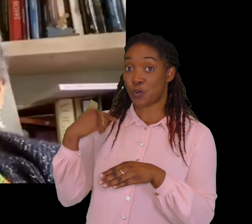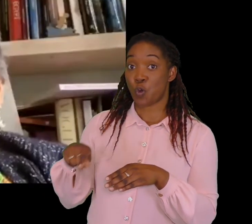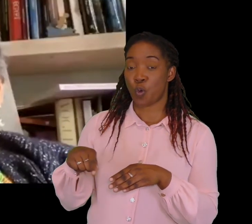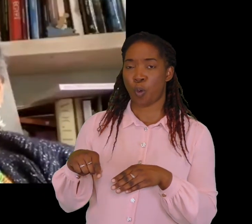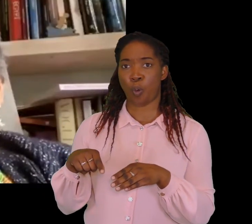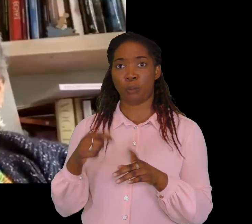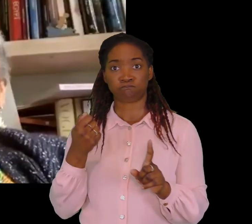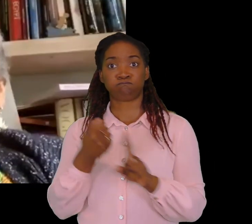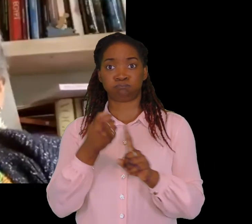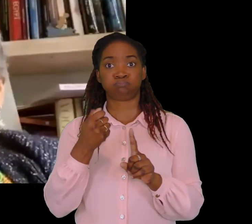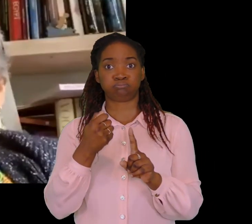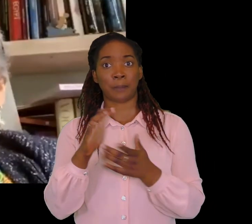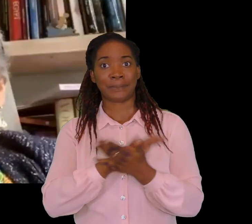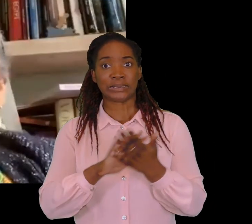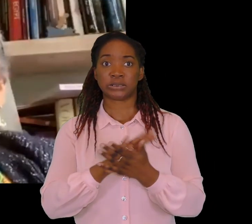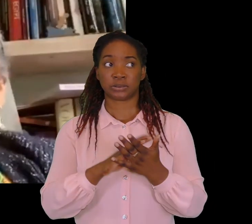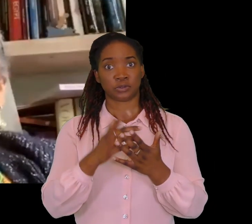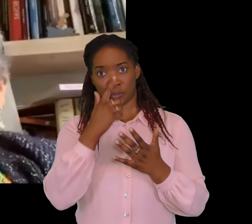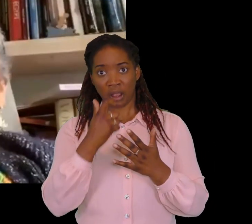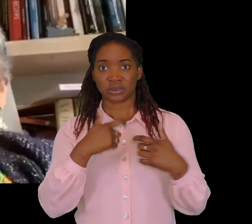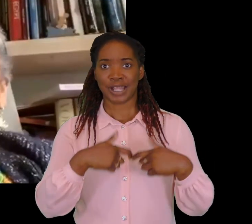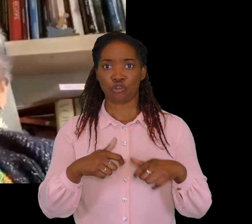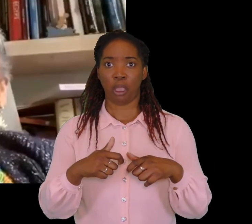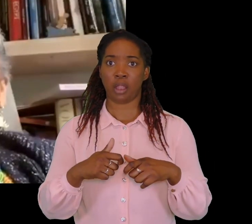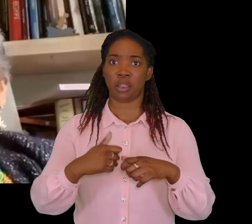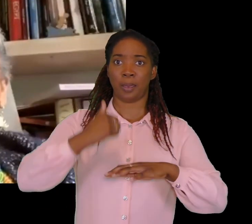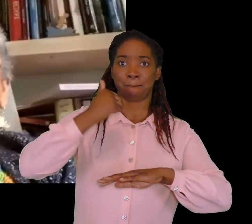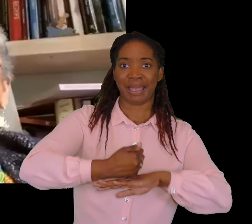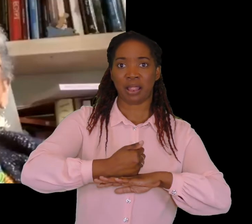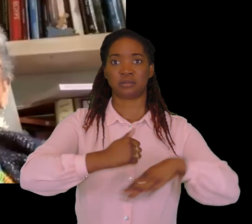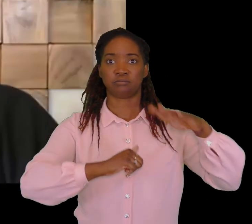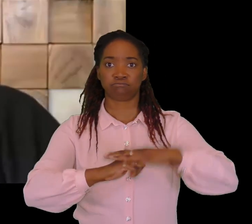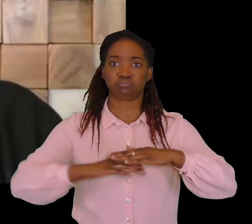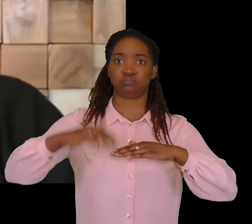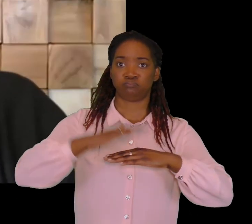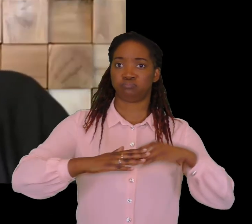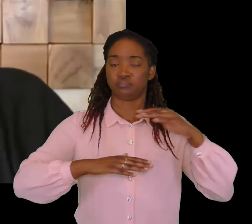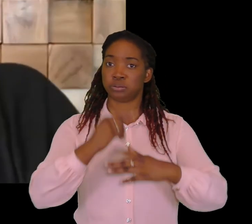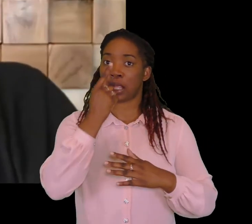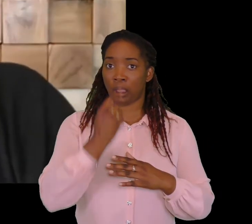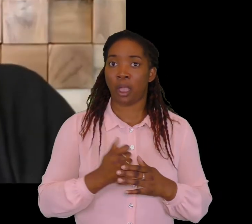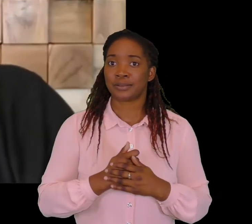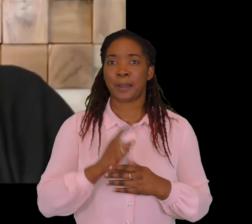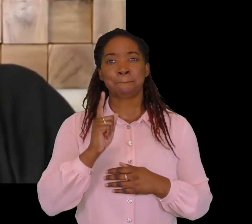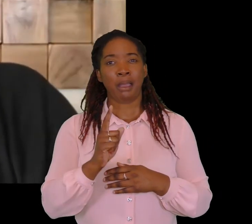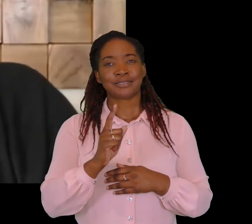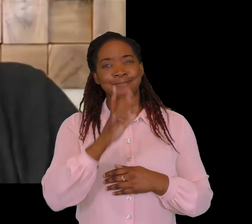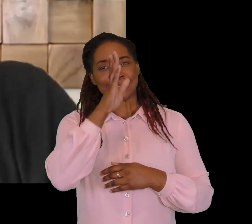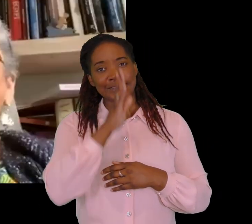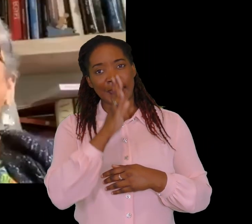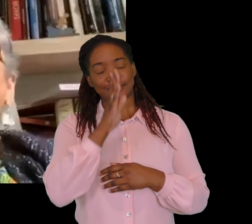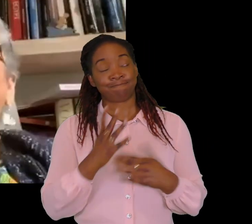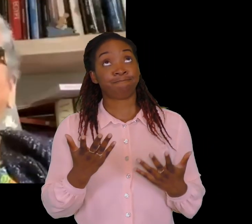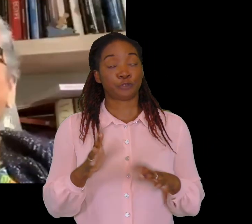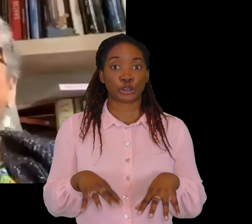actually has legs, and that, you know, there is a sadness that here